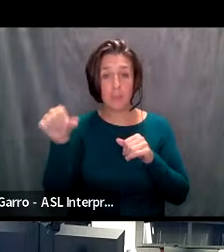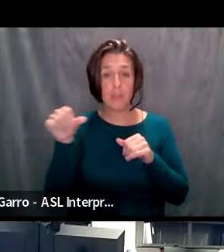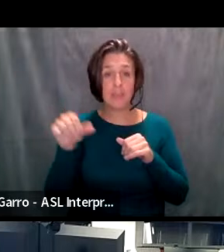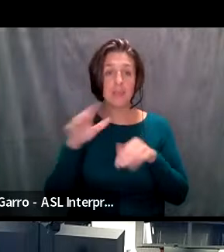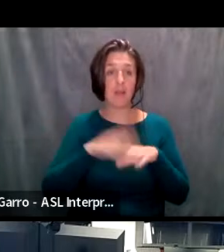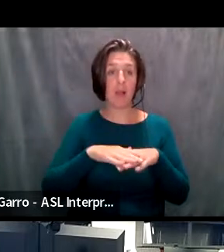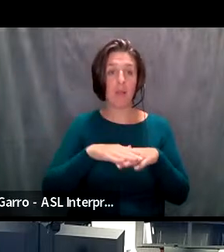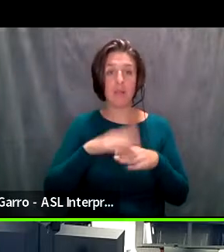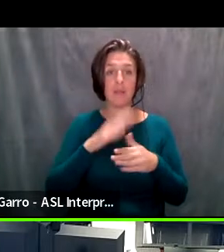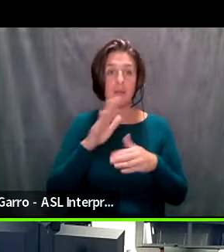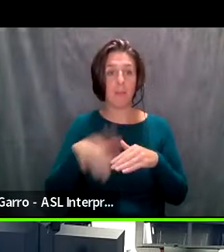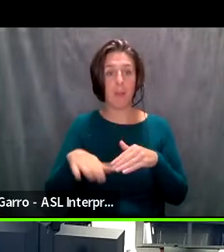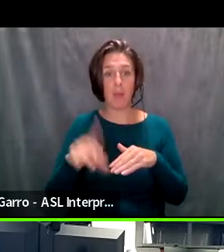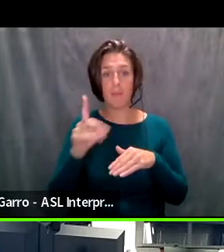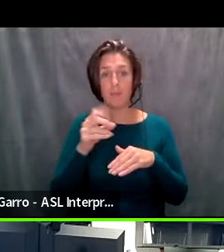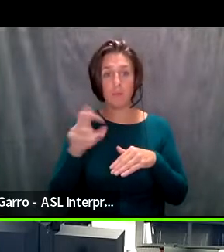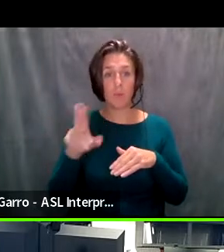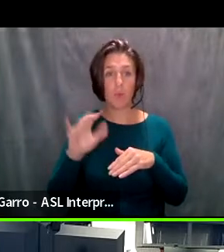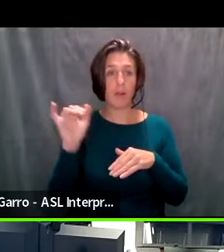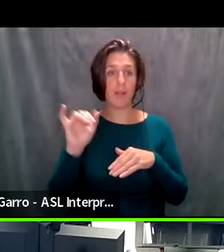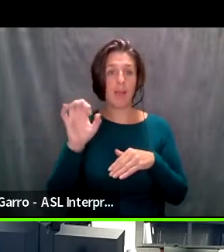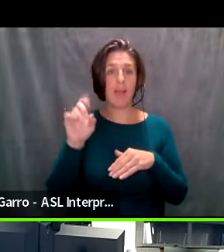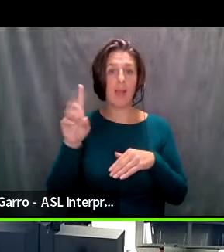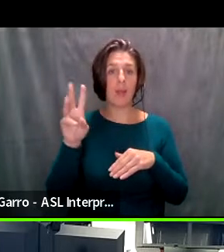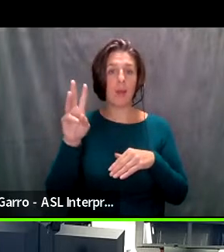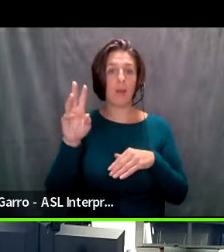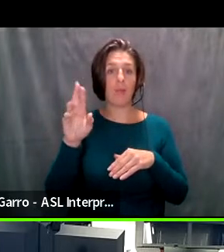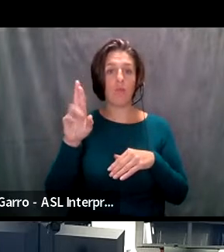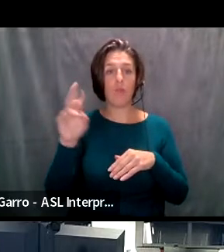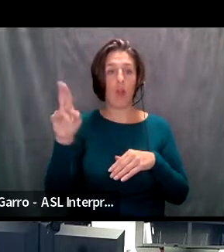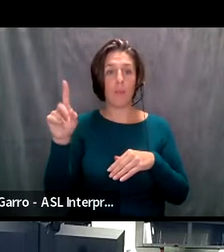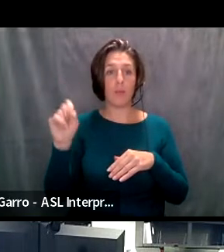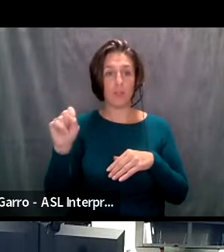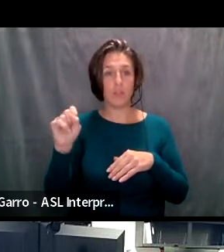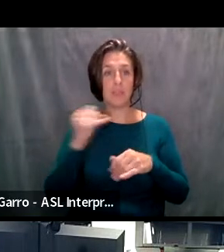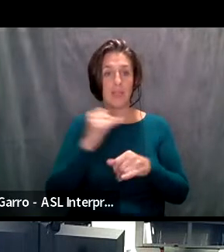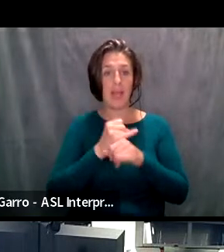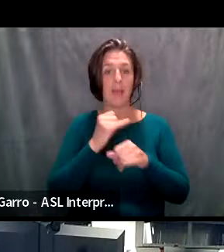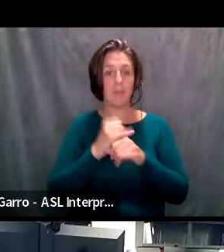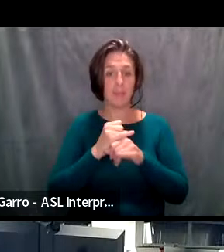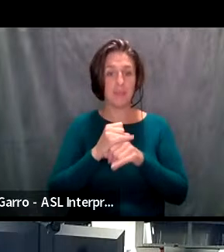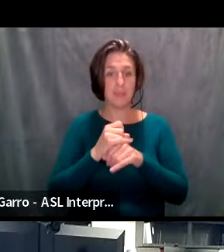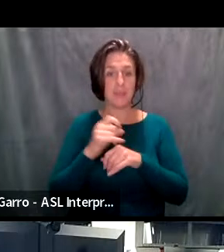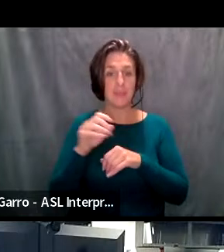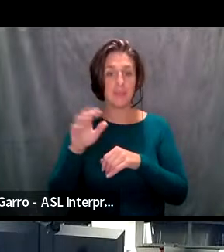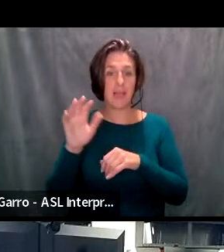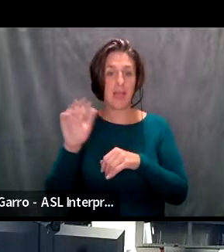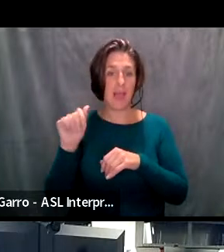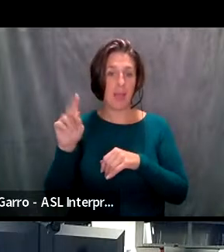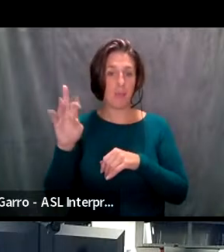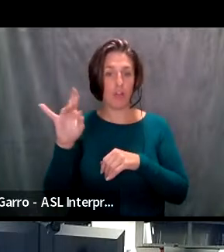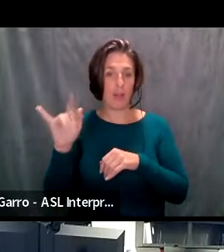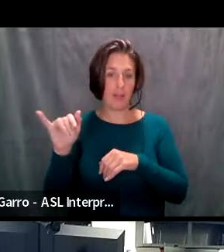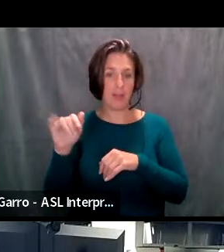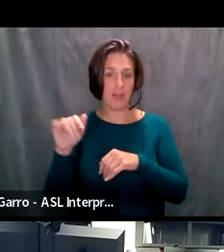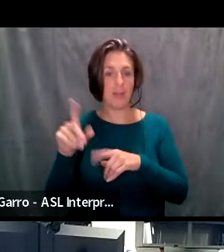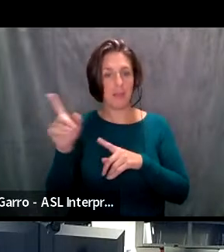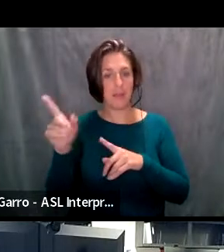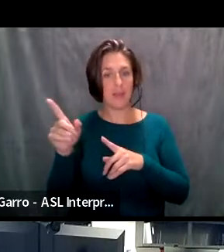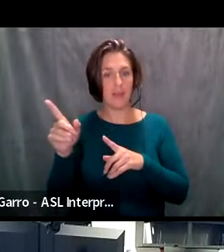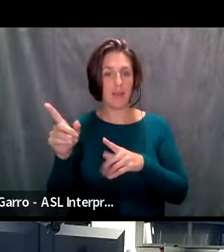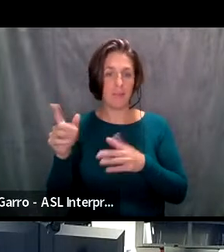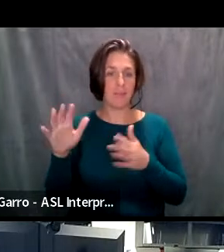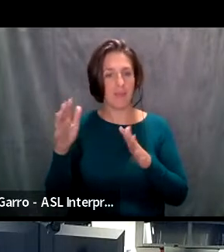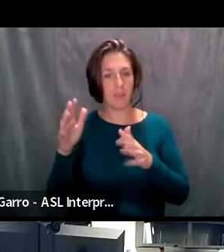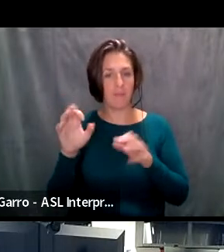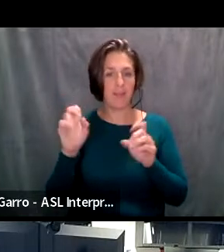some doors, like the Ed Roberts campus in Berkeley, which is not an I guess it is somewhat of an educational space.